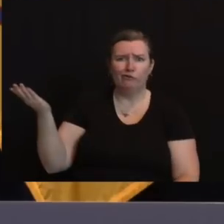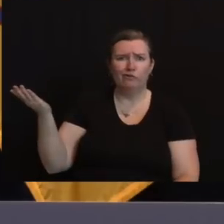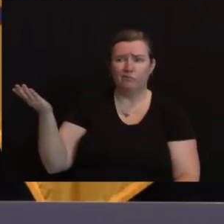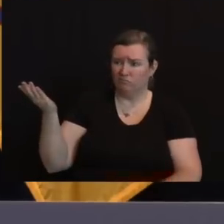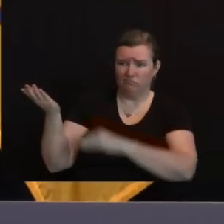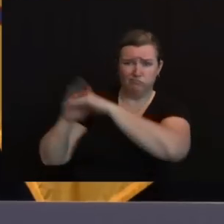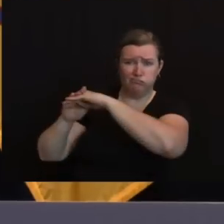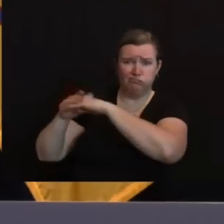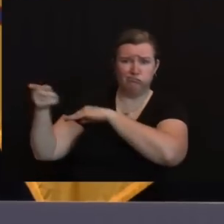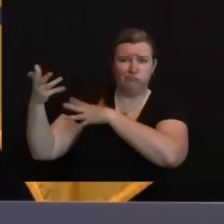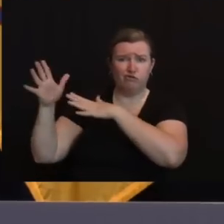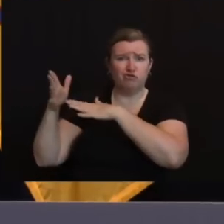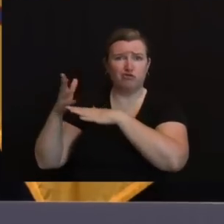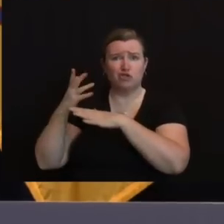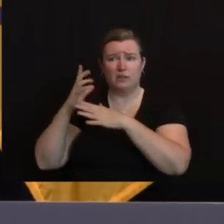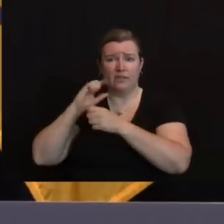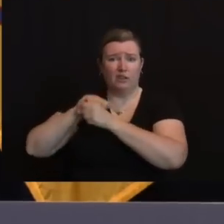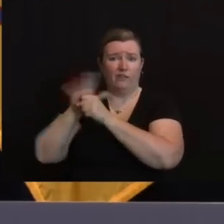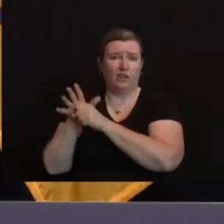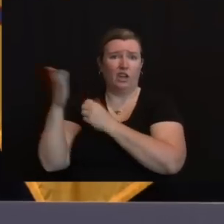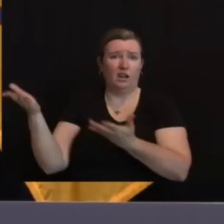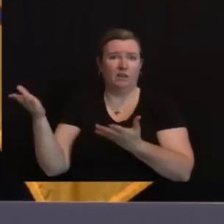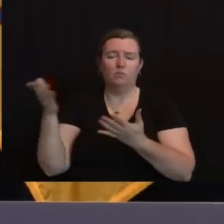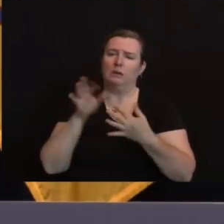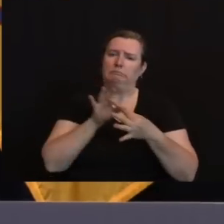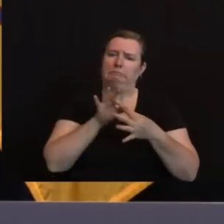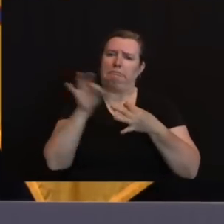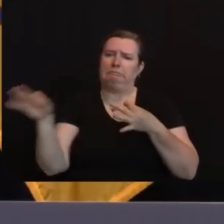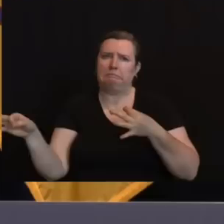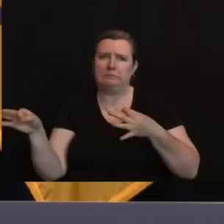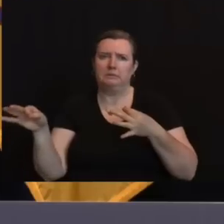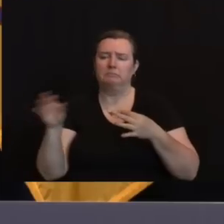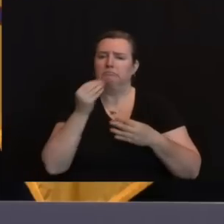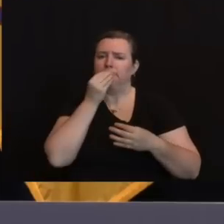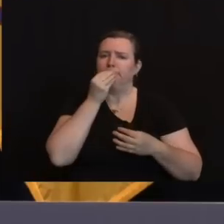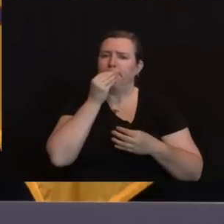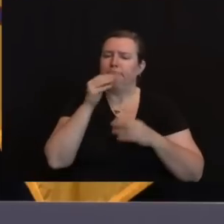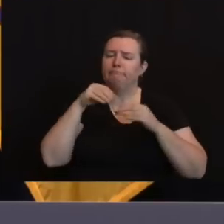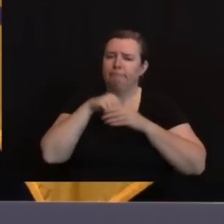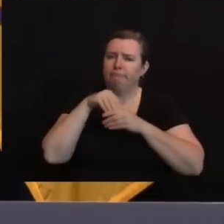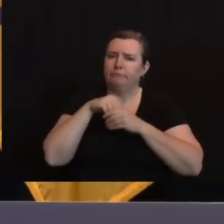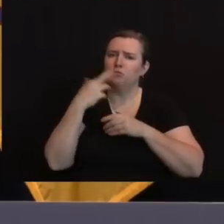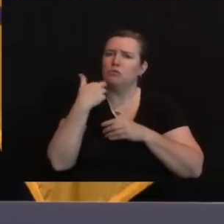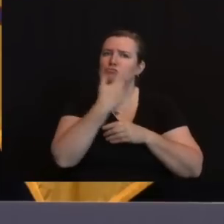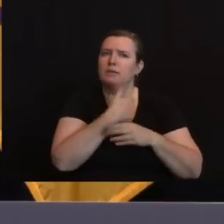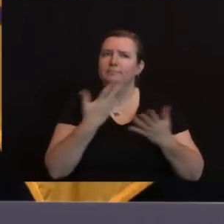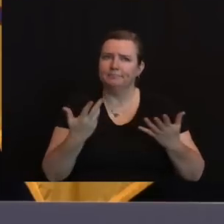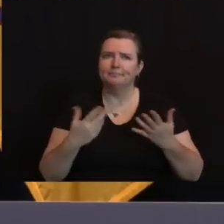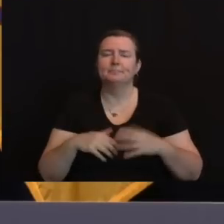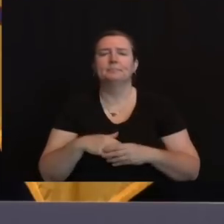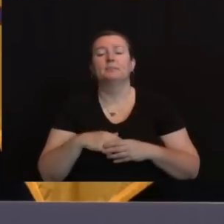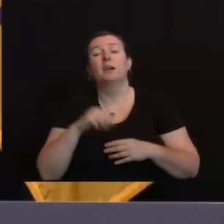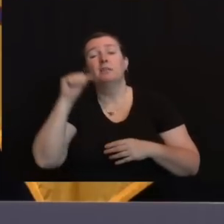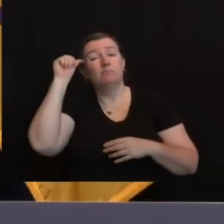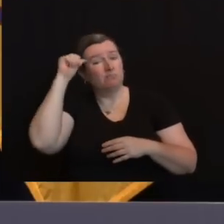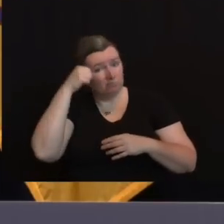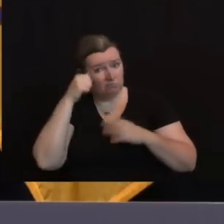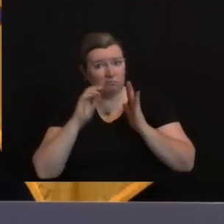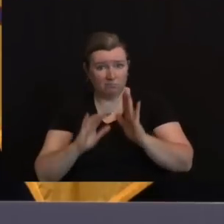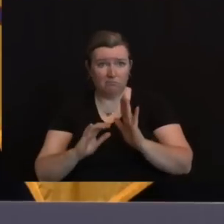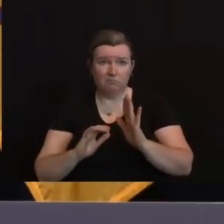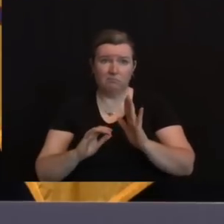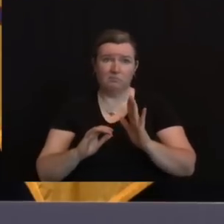Those are the reasons why we have pushed back indoor dining. Remember, the combination of facts as it relates to